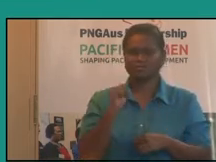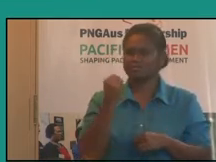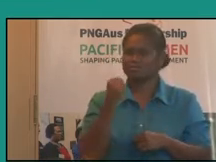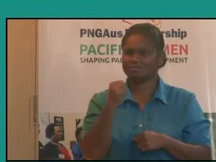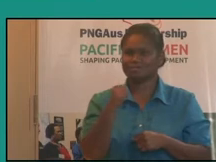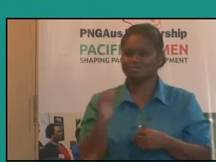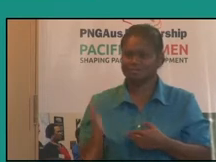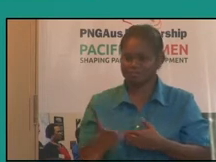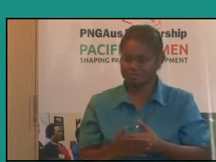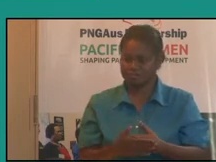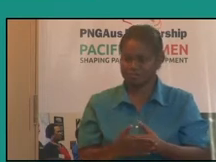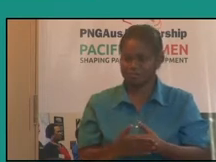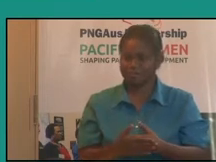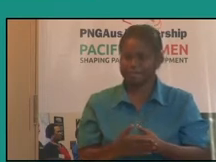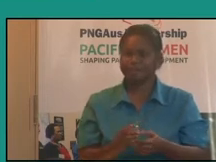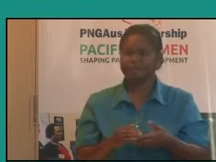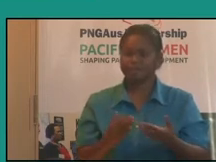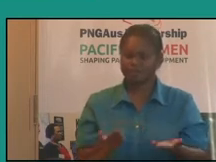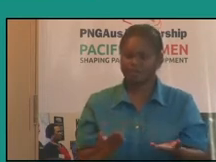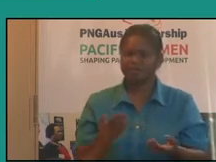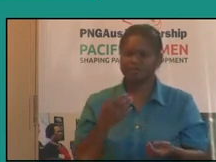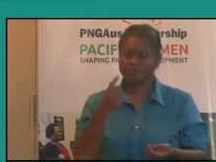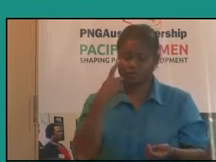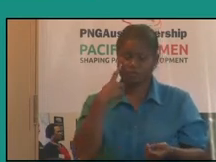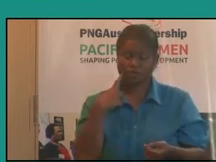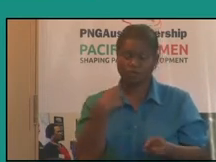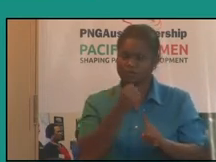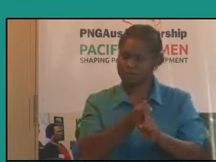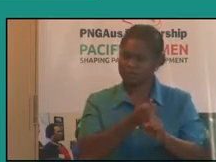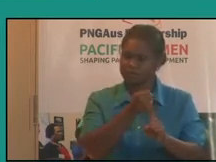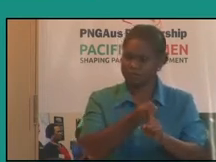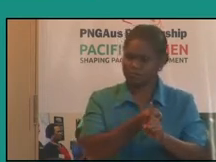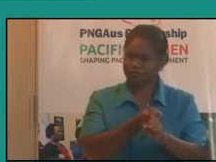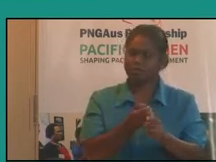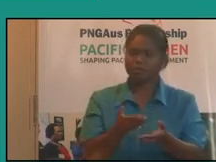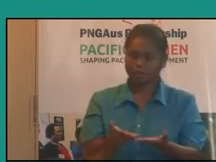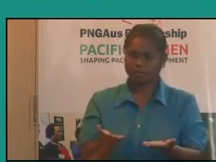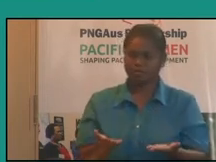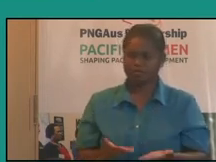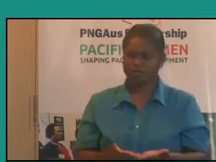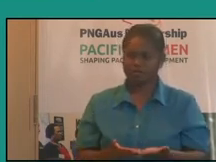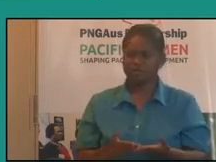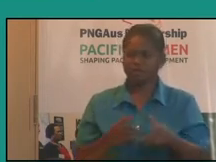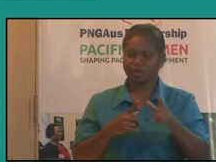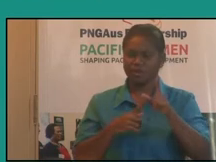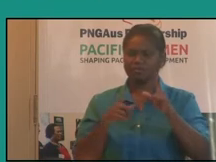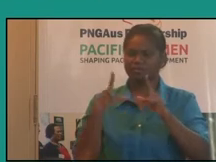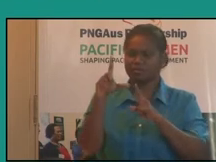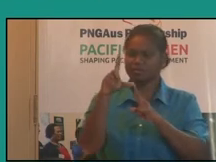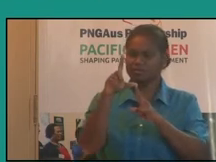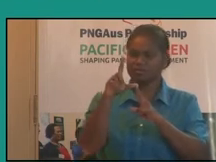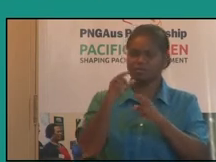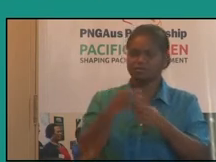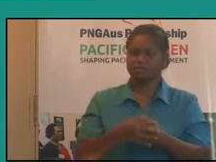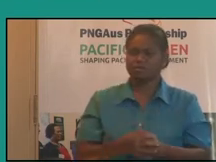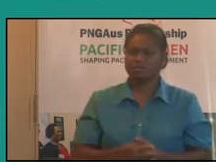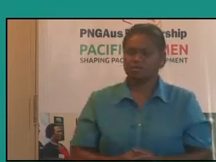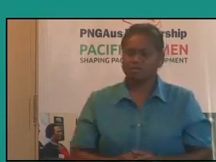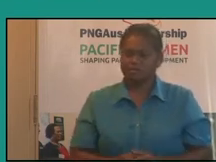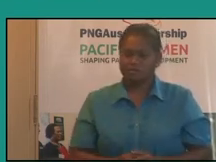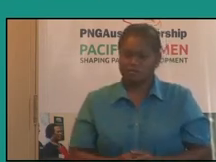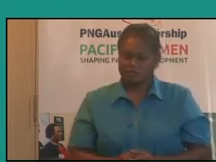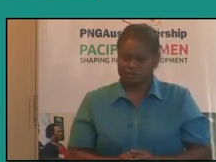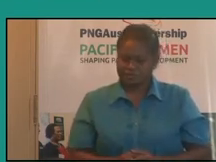So the one that we are advocating for now is really at the provincial level. So the drive that, you know,